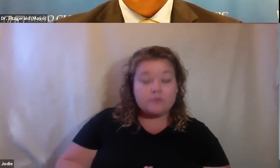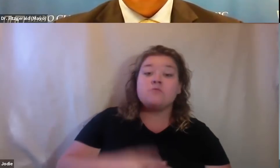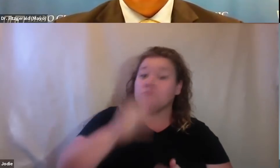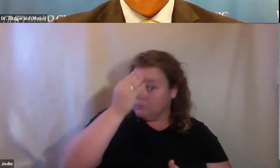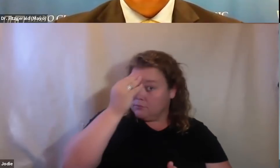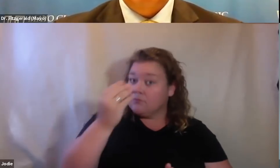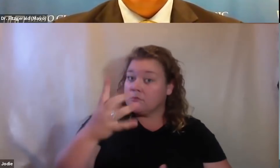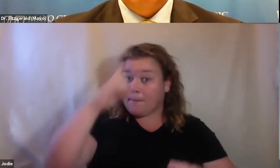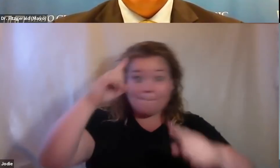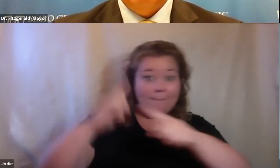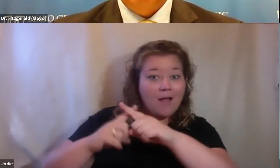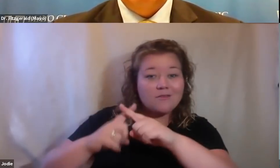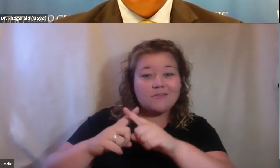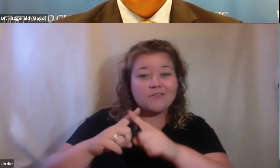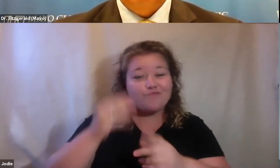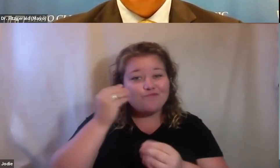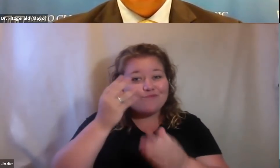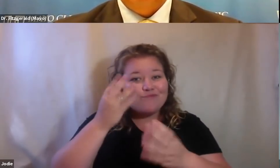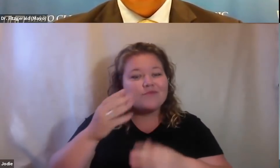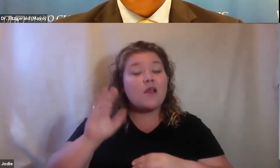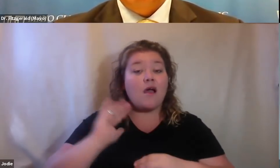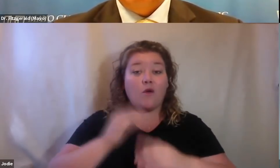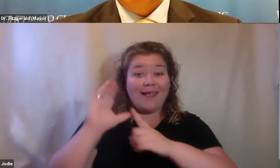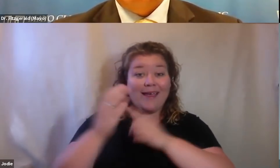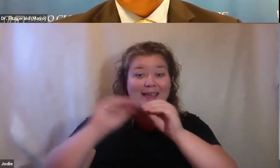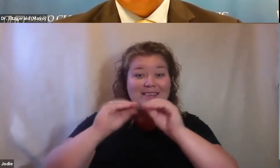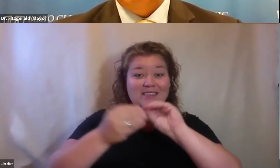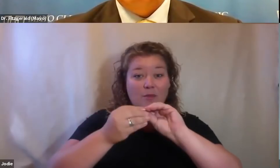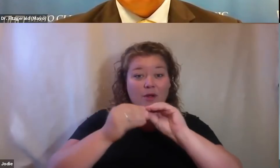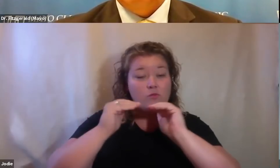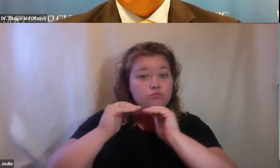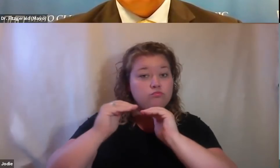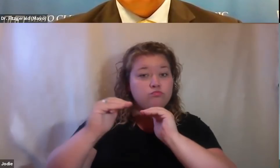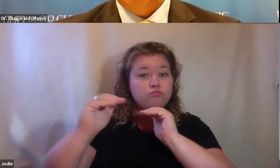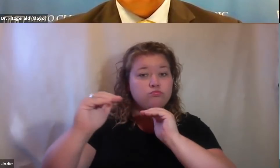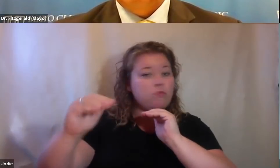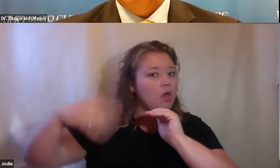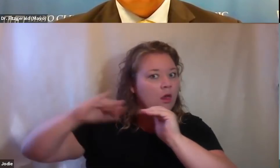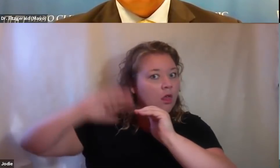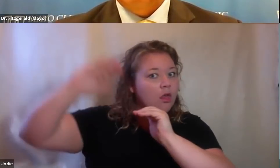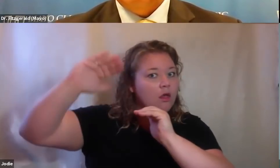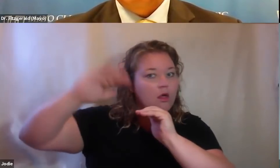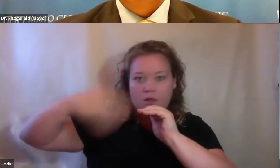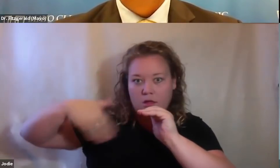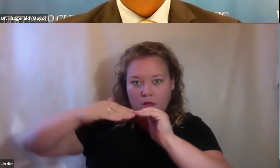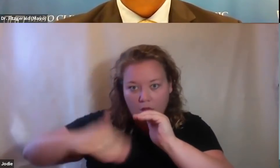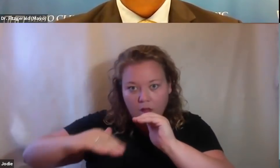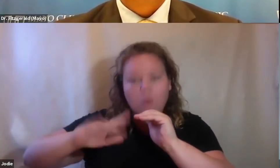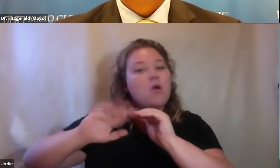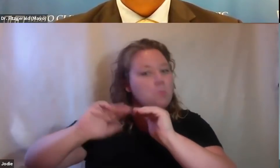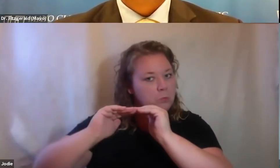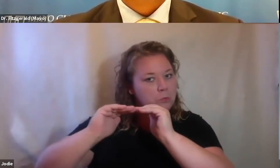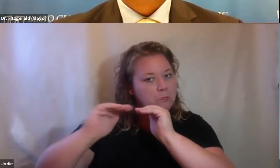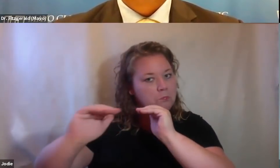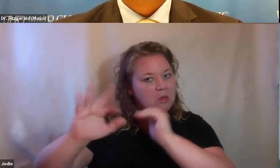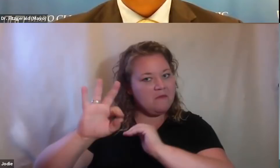so that's a real positive thing, and I think that's really a direct reflection of the actions that our community members and our communities